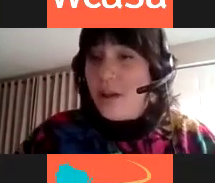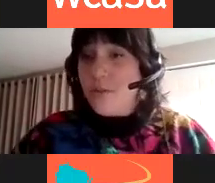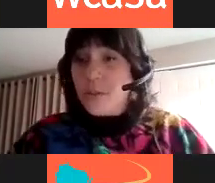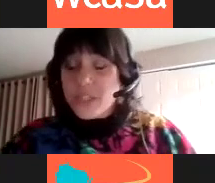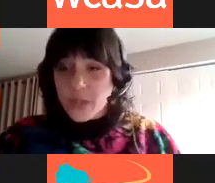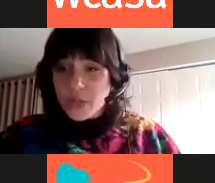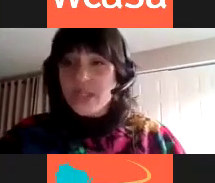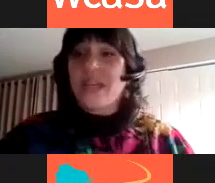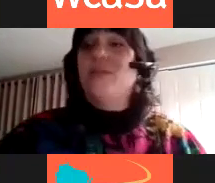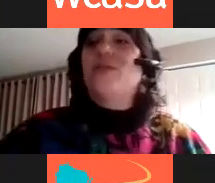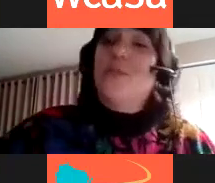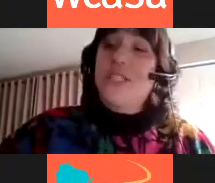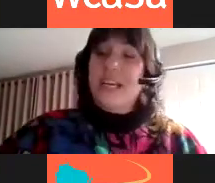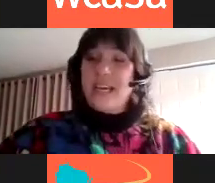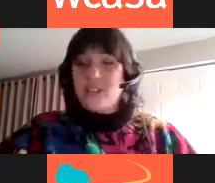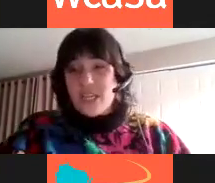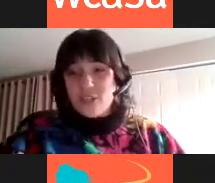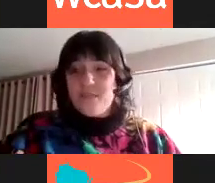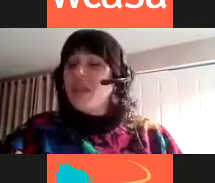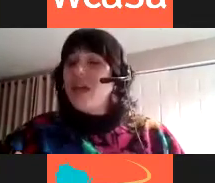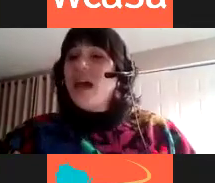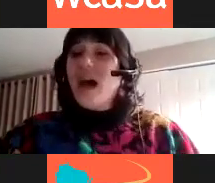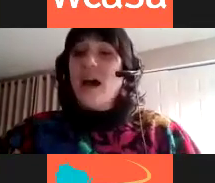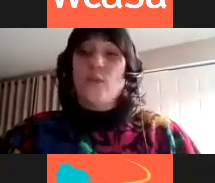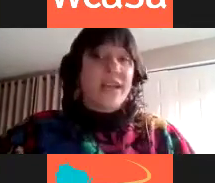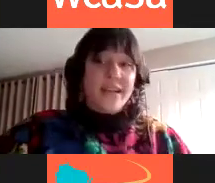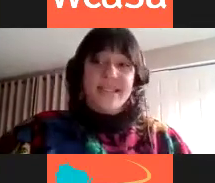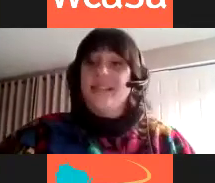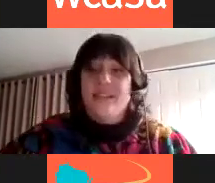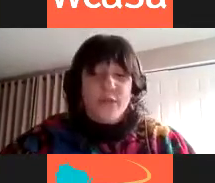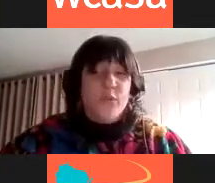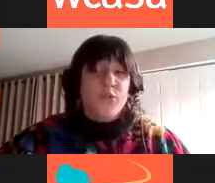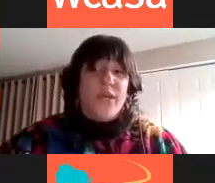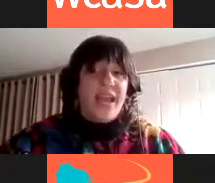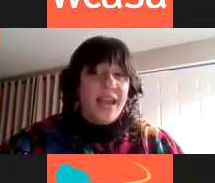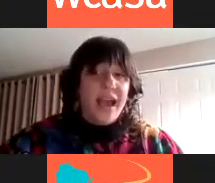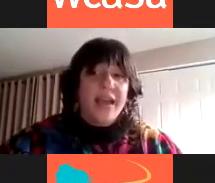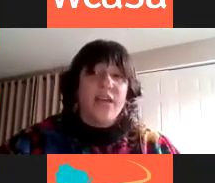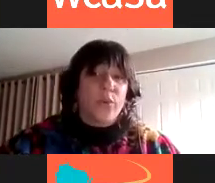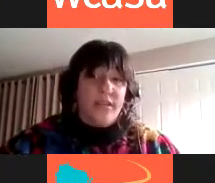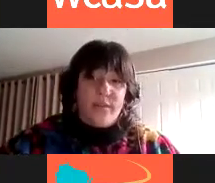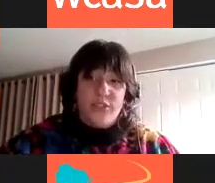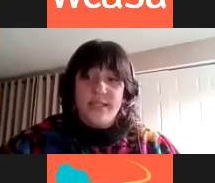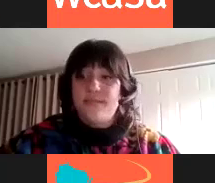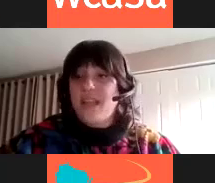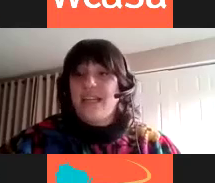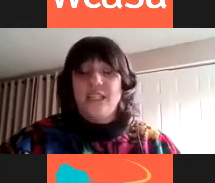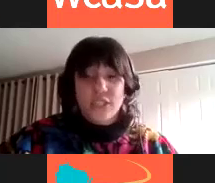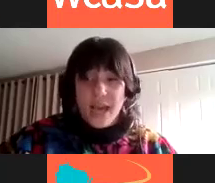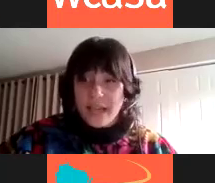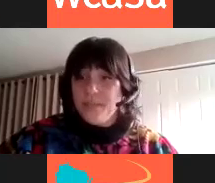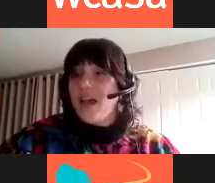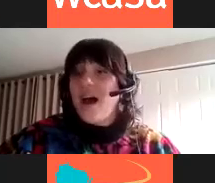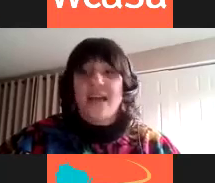game from this resource that comes from Britannica Education on recognizing the difference between AI and real images. On